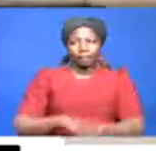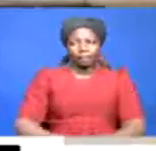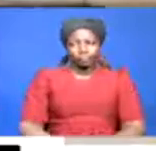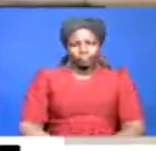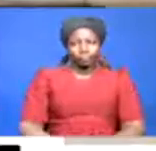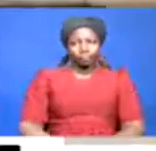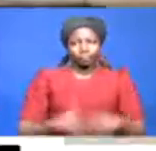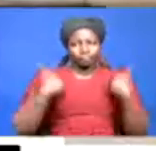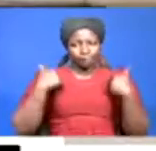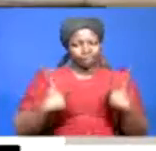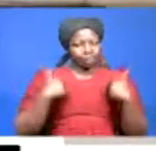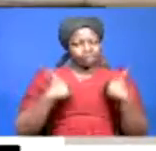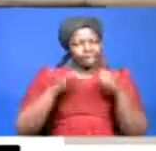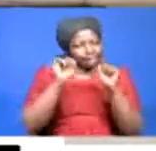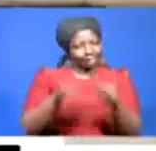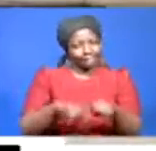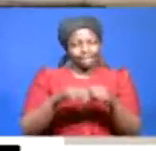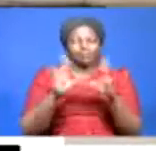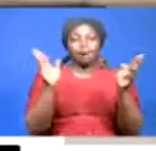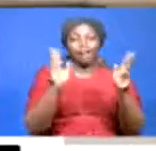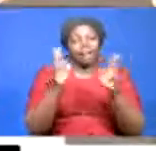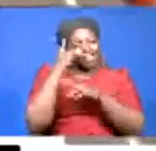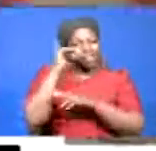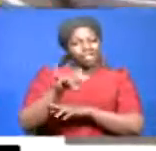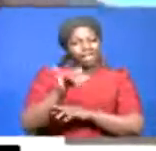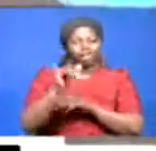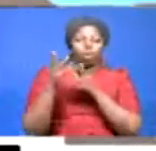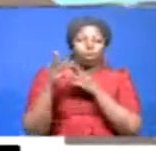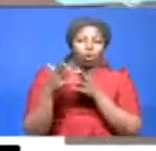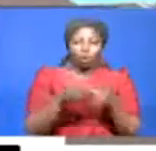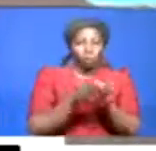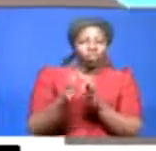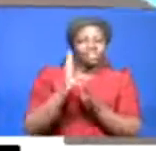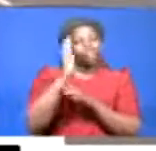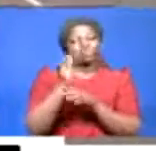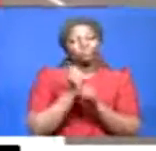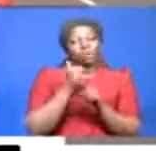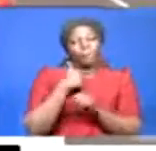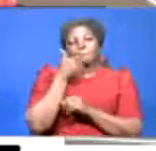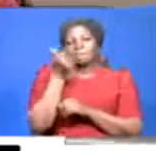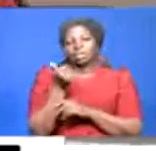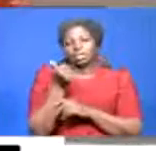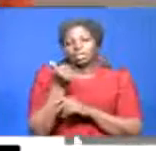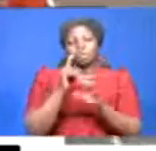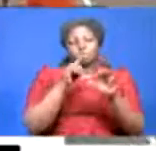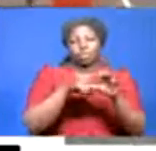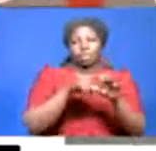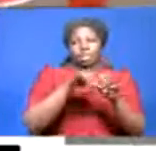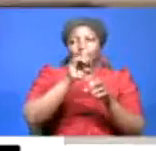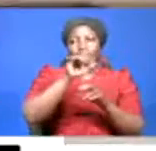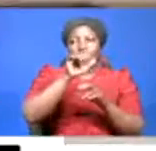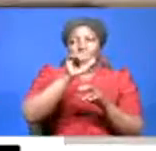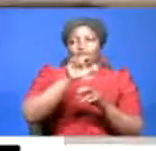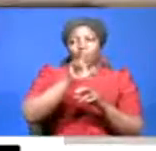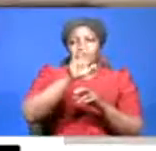I'm up to the task and I'm ready to grab the opportunity and then I'll give it my all. I'm joining ERBIL volleyball club in Iraq. It's